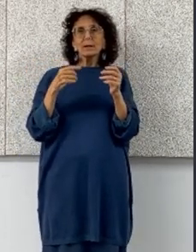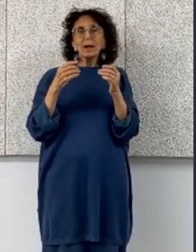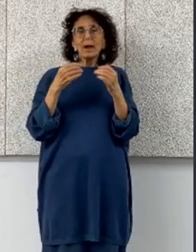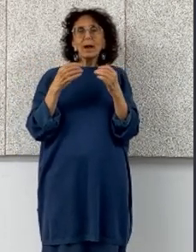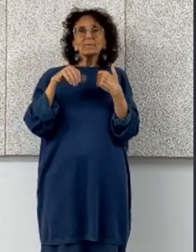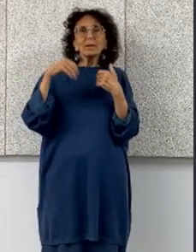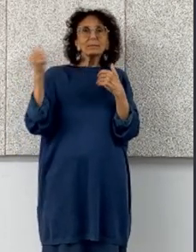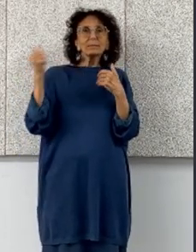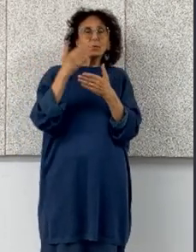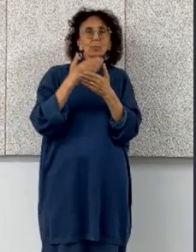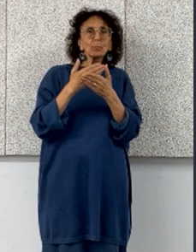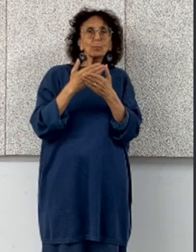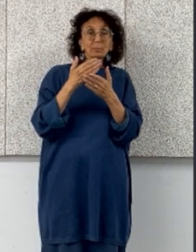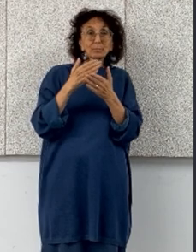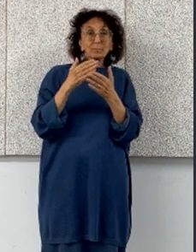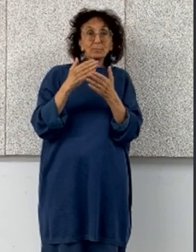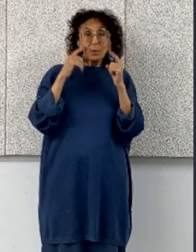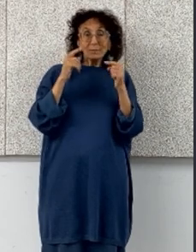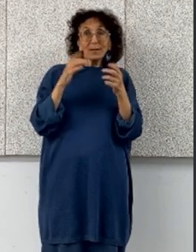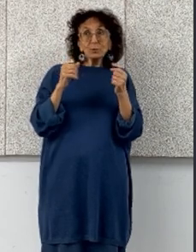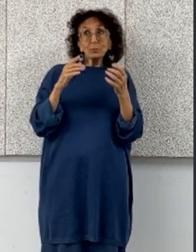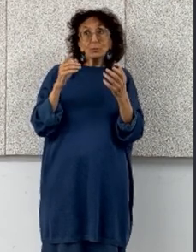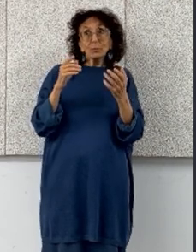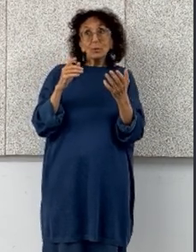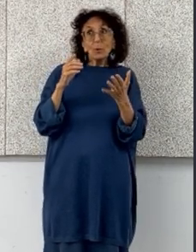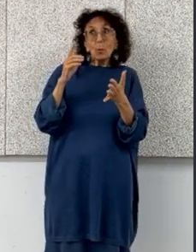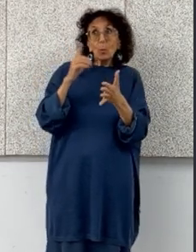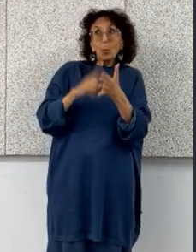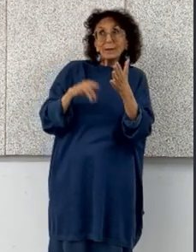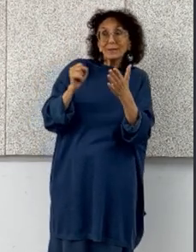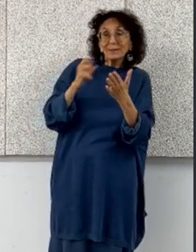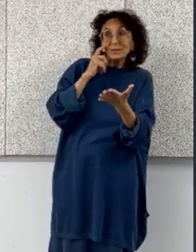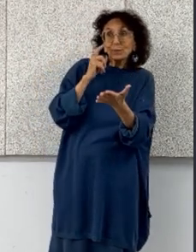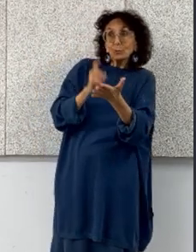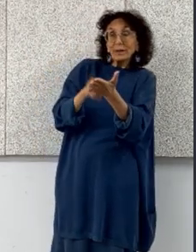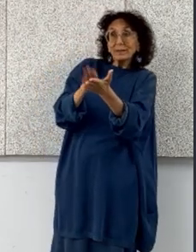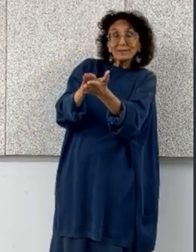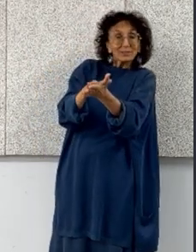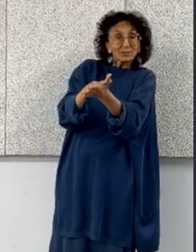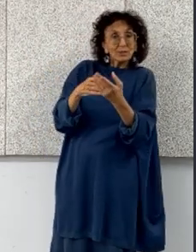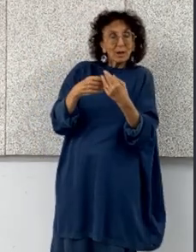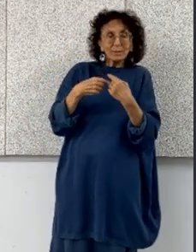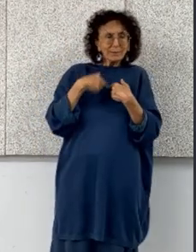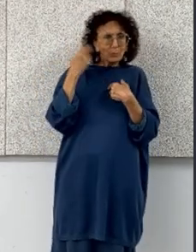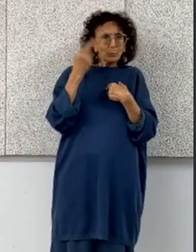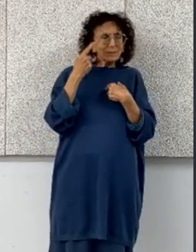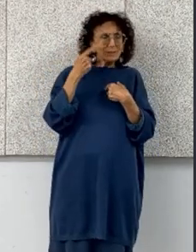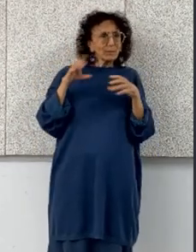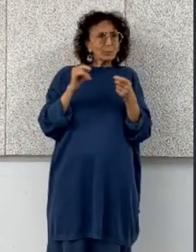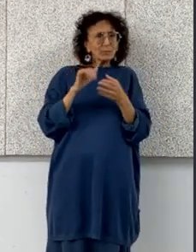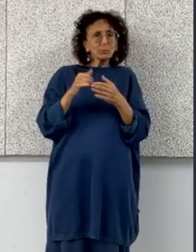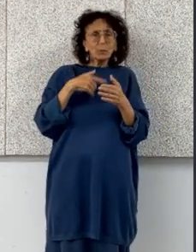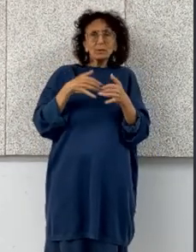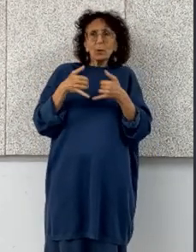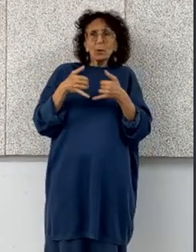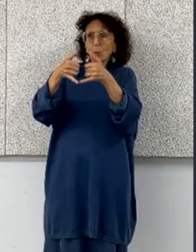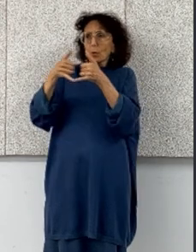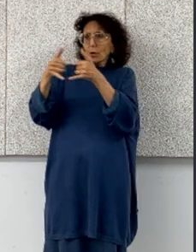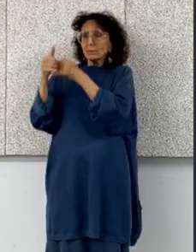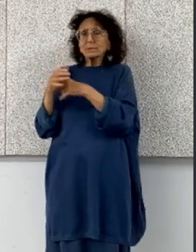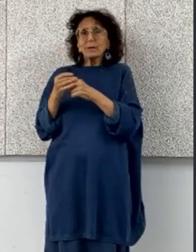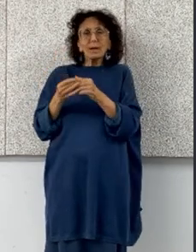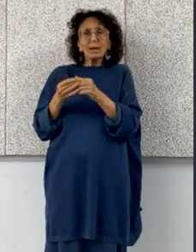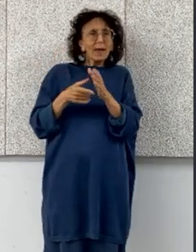there's another part to this, which is recognition. And that's not why I do this, but awards and reviews